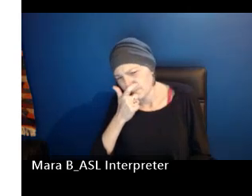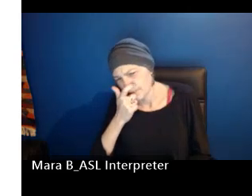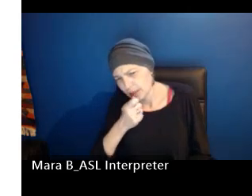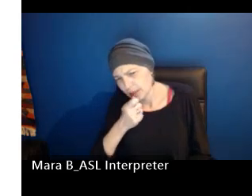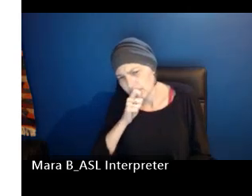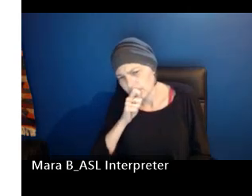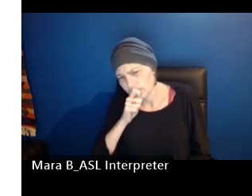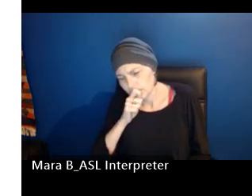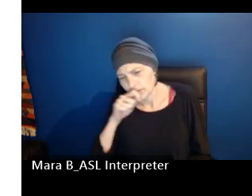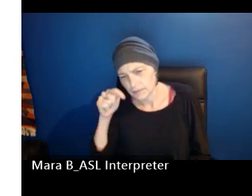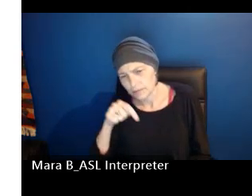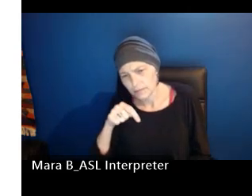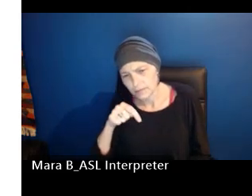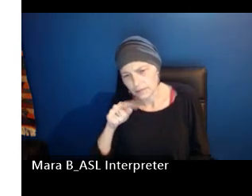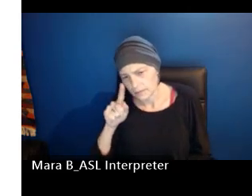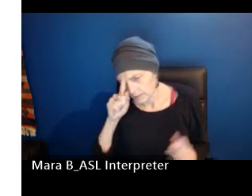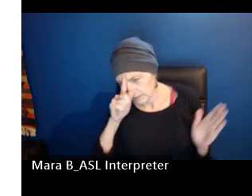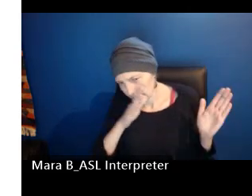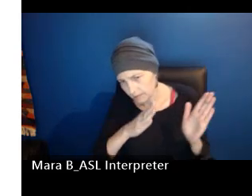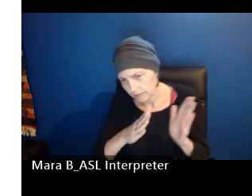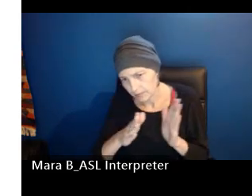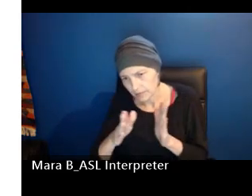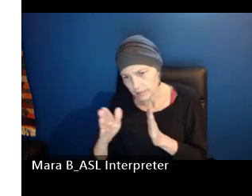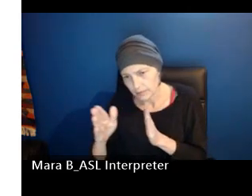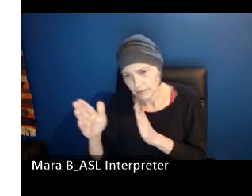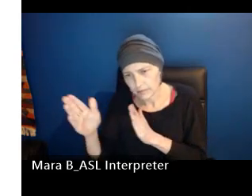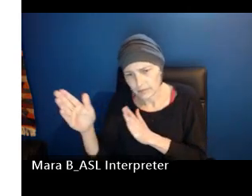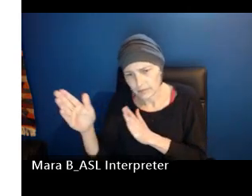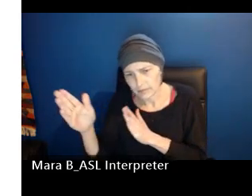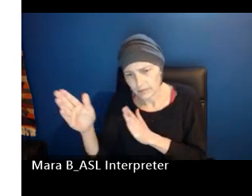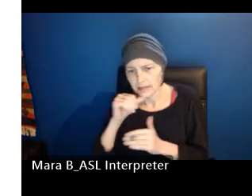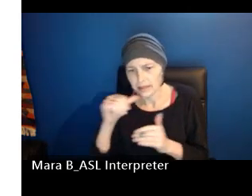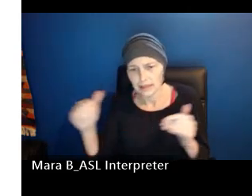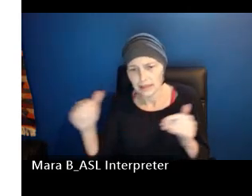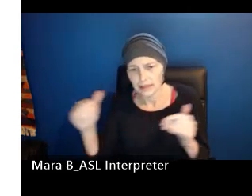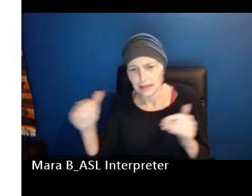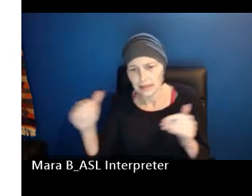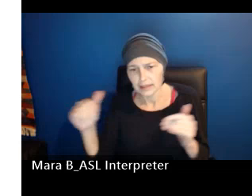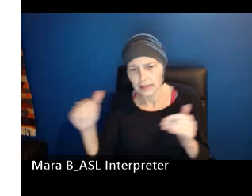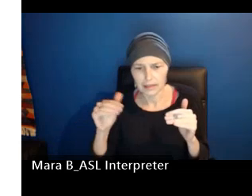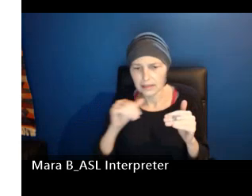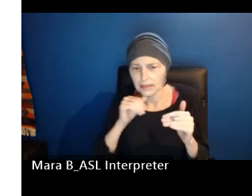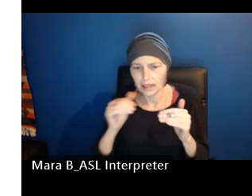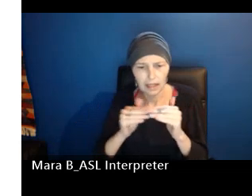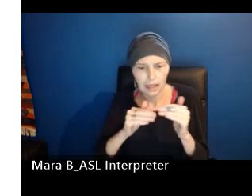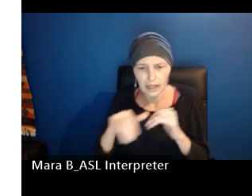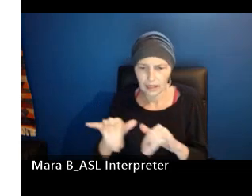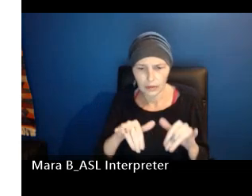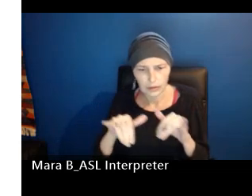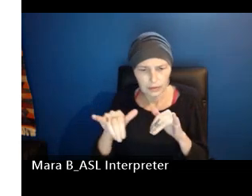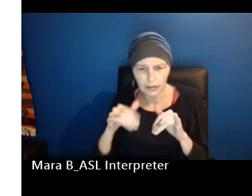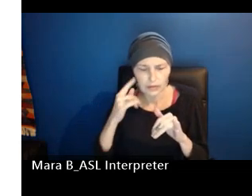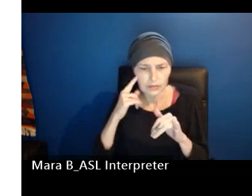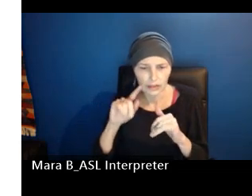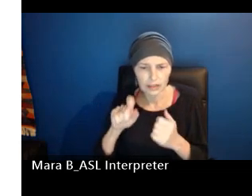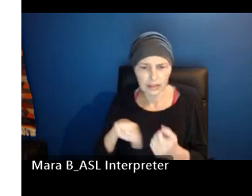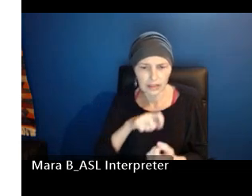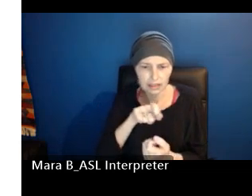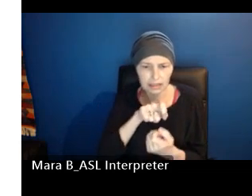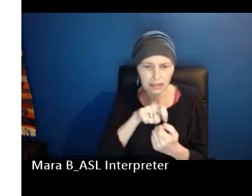this whole plan is completely unequal. It's unequitable towards especially the target